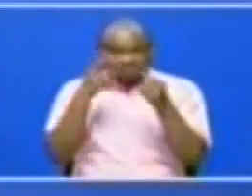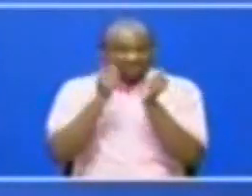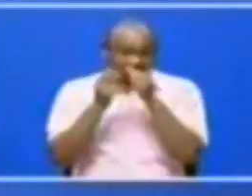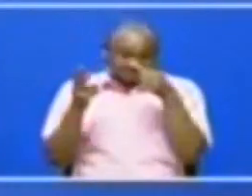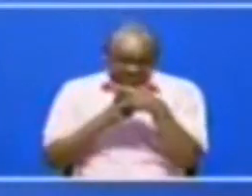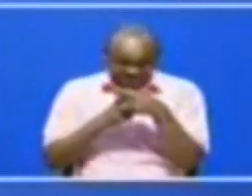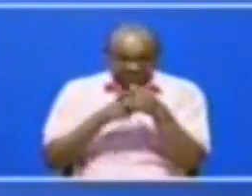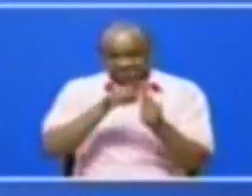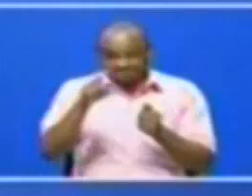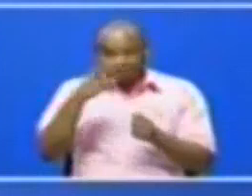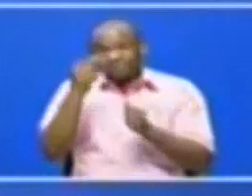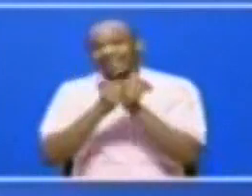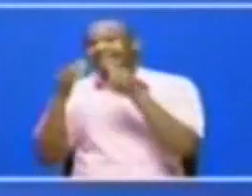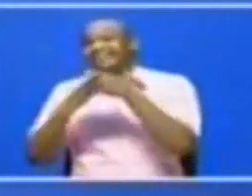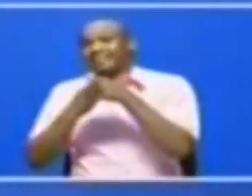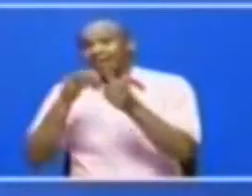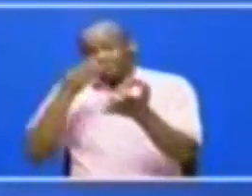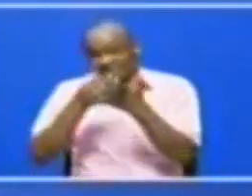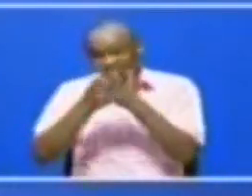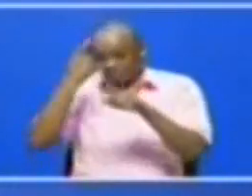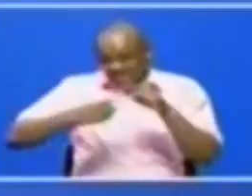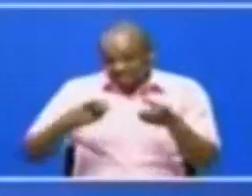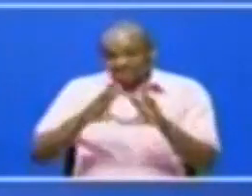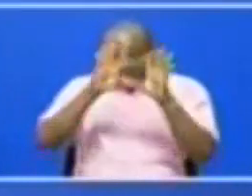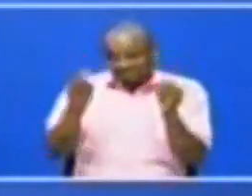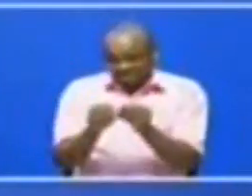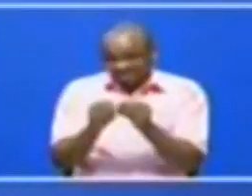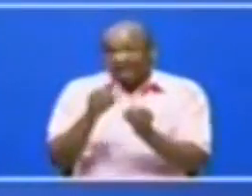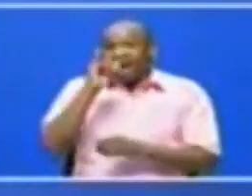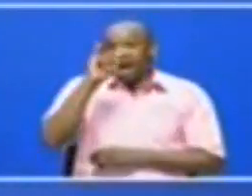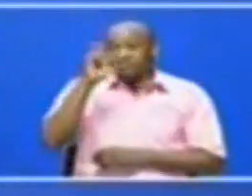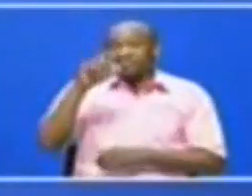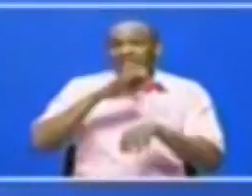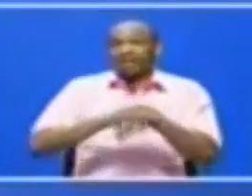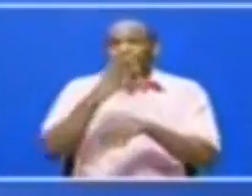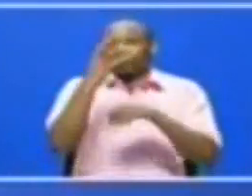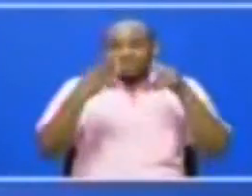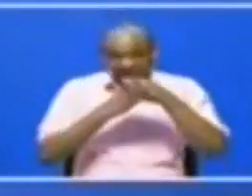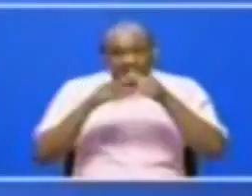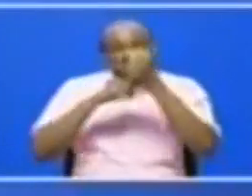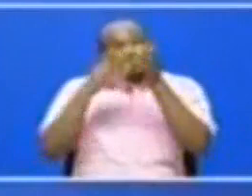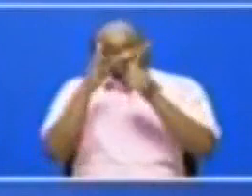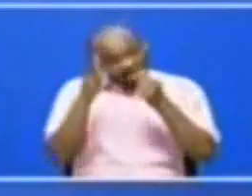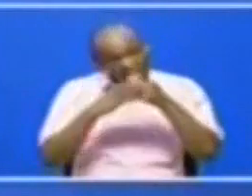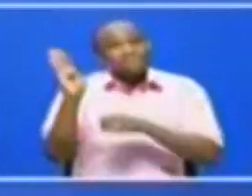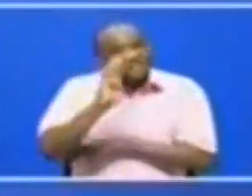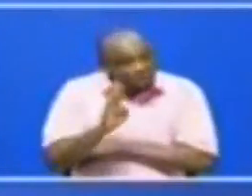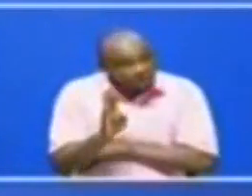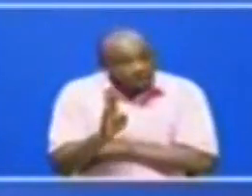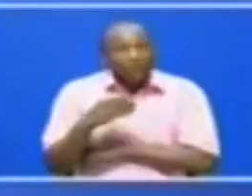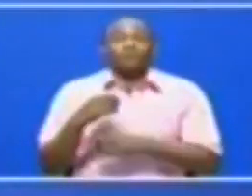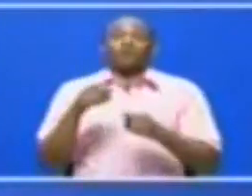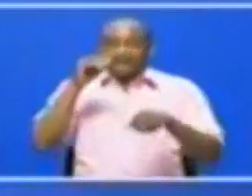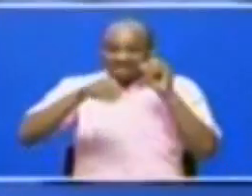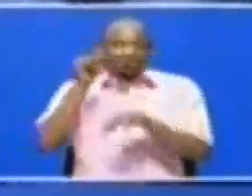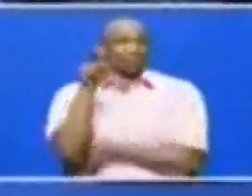the 2017-2018 financial year, IEBC received 49.9 billion shillings for the August